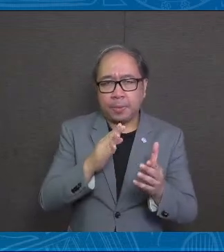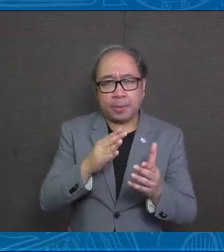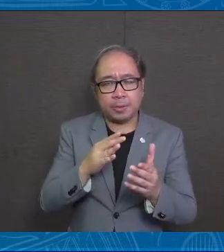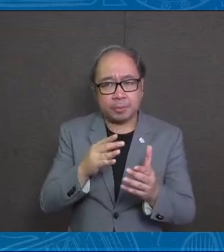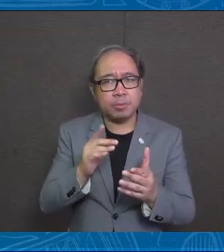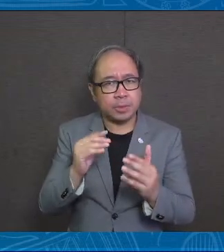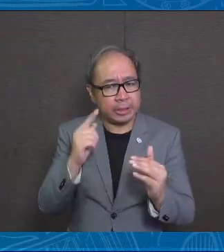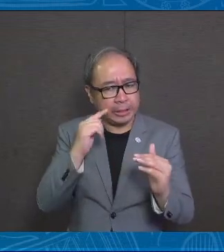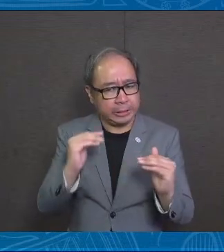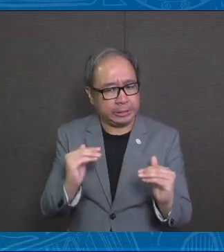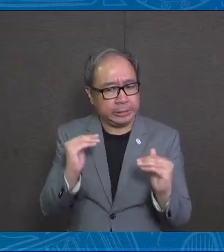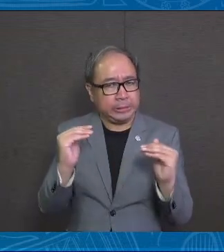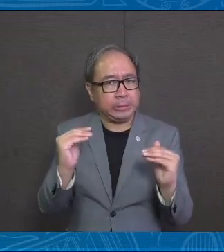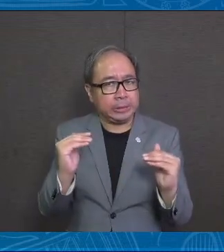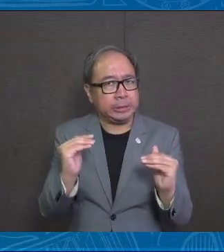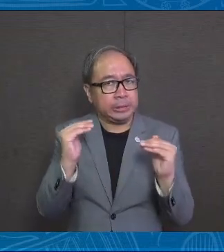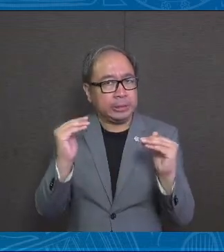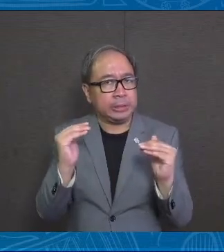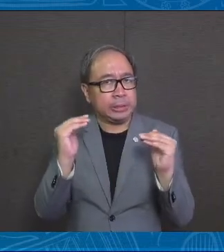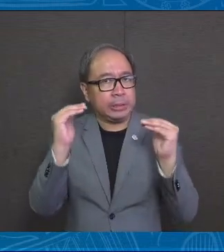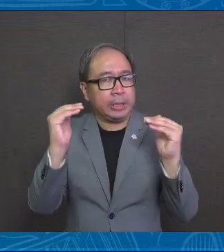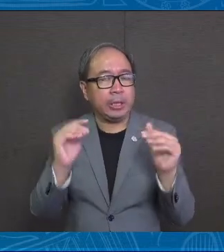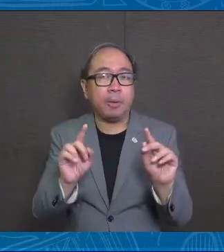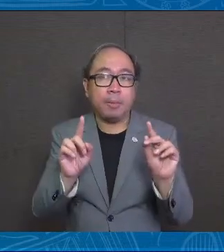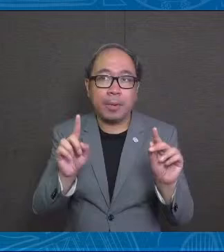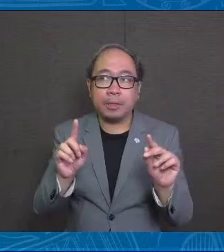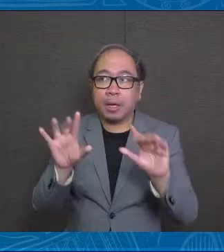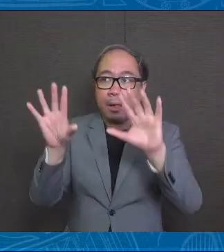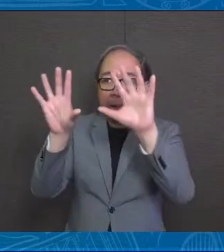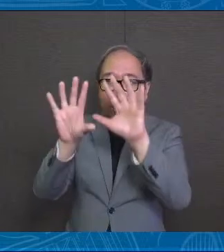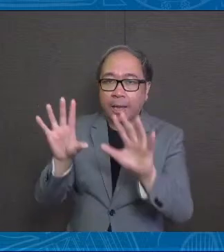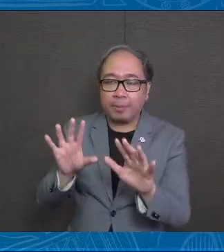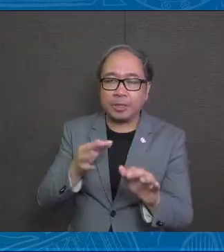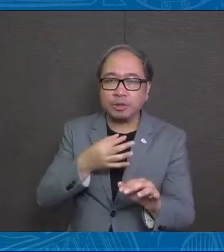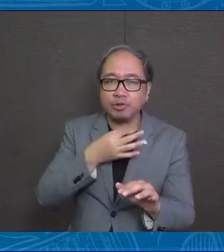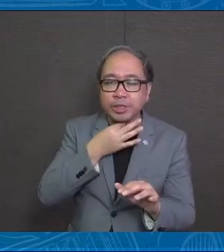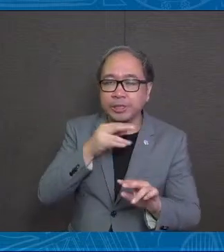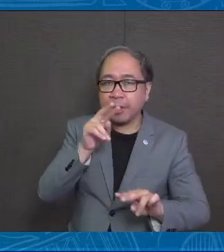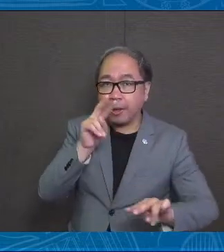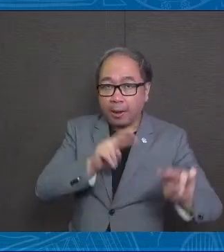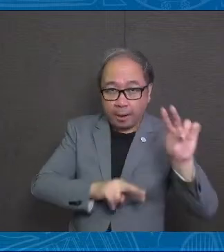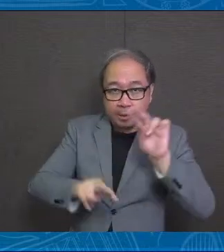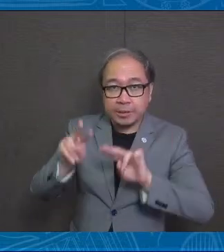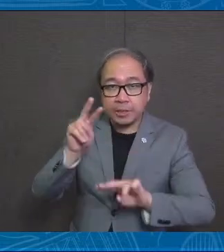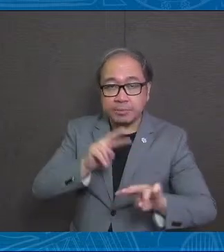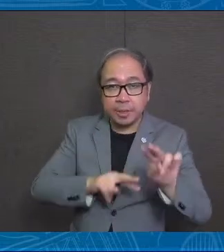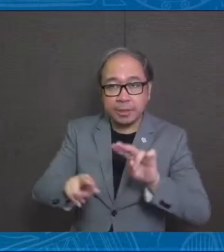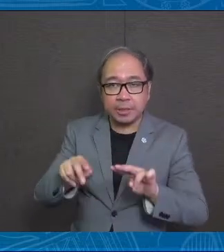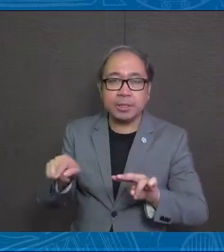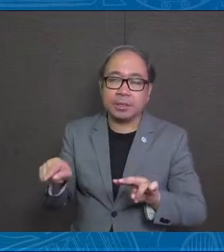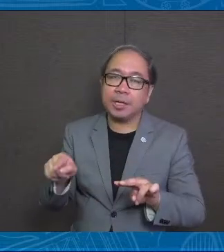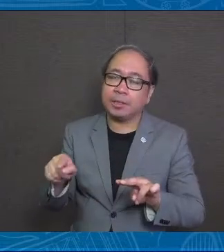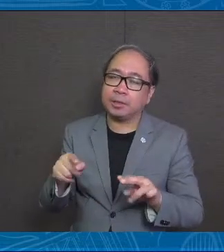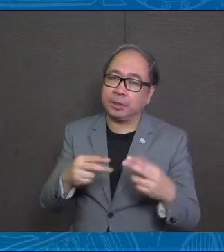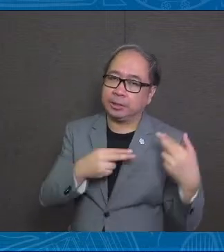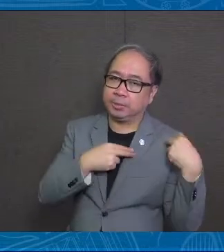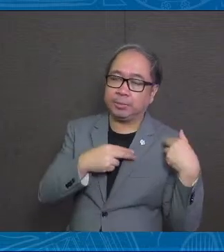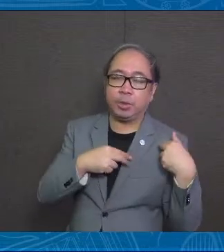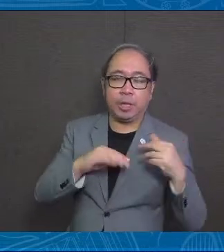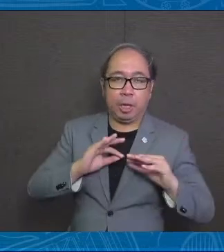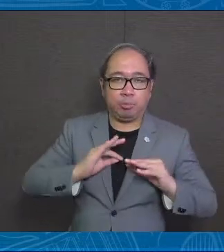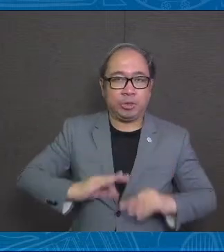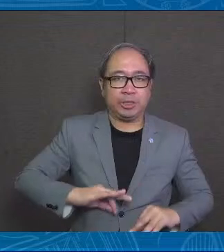But on the climate risk assessments, it's primarily often Ministry of Environment. And